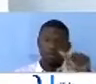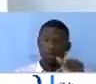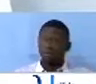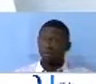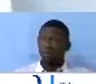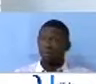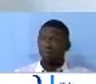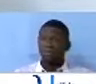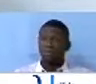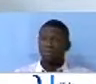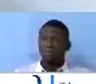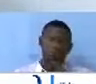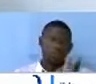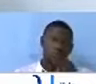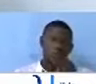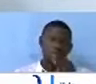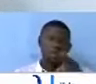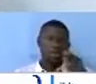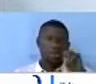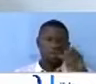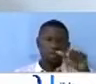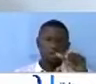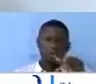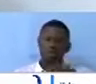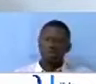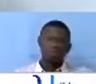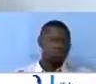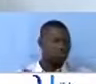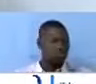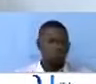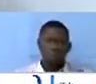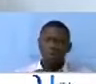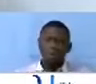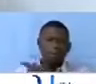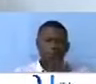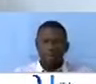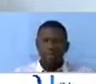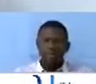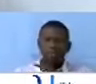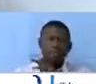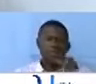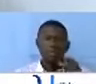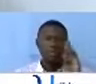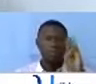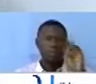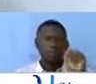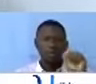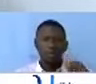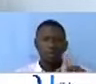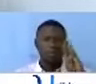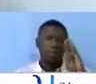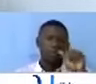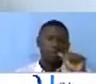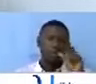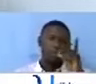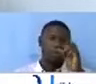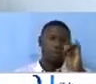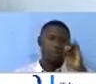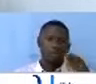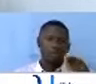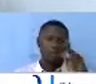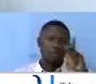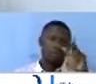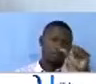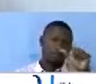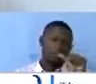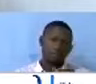to the NIA. There is nowhere you called Bambadinka. So what do you mean, NIA? I'm afraid you were Bambadinka. Like I had Mr. How do you call him again?